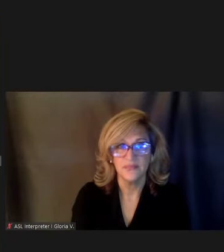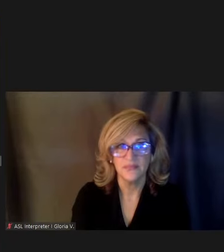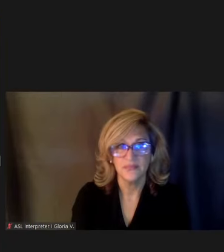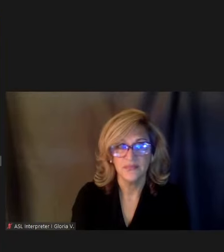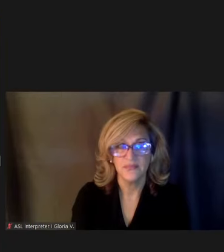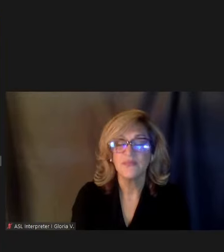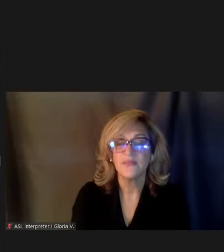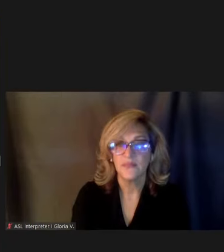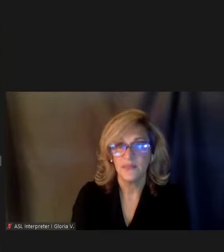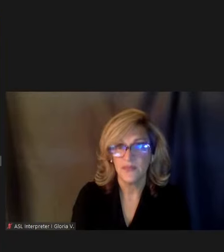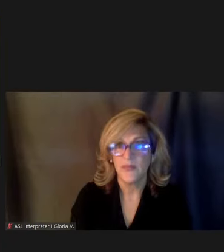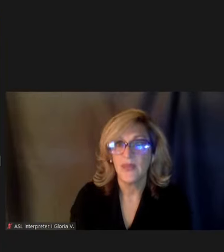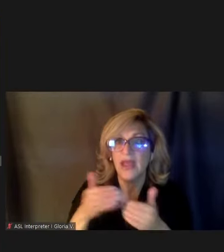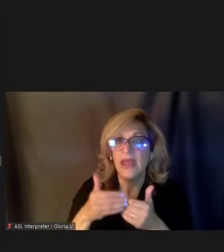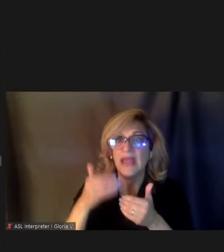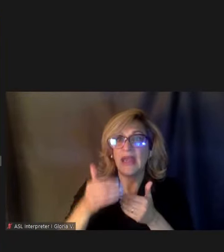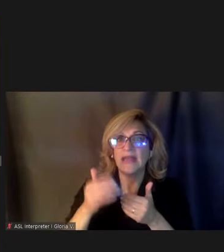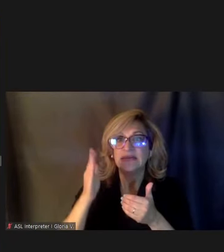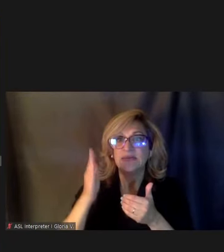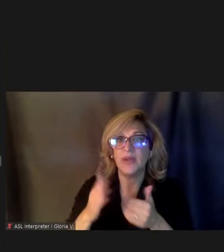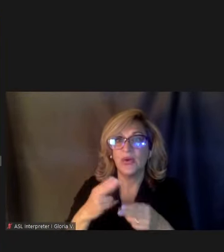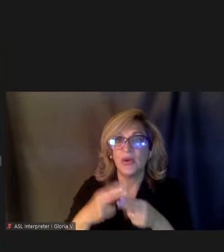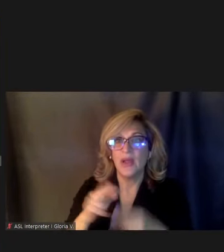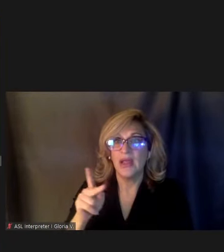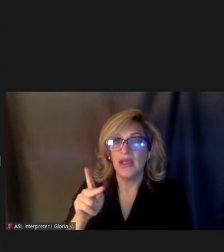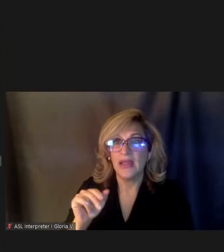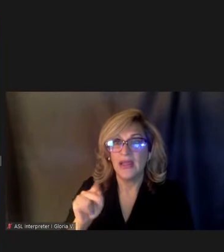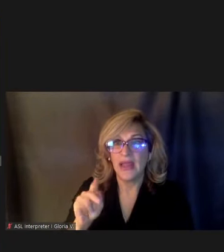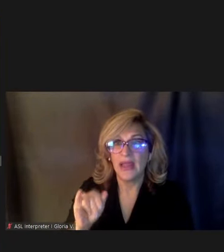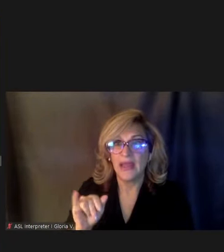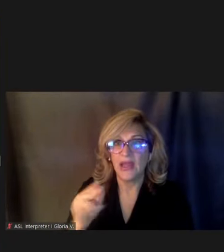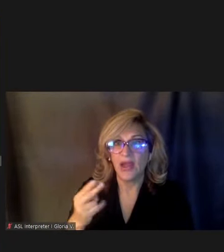Our next speaker will be Katie Hart.